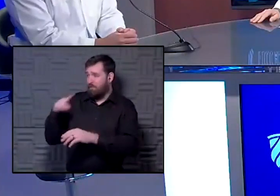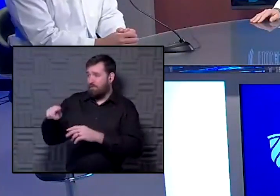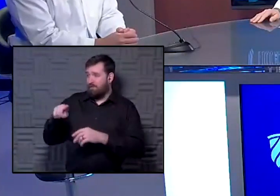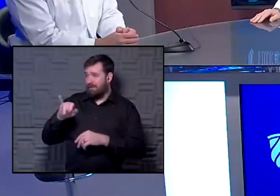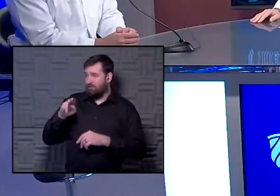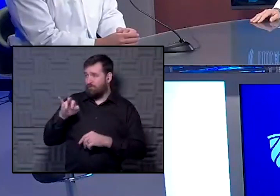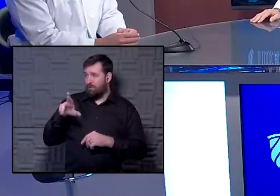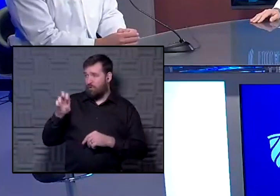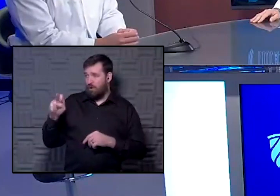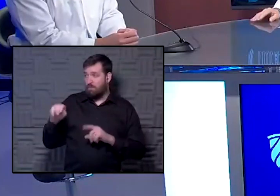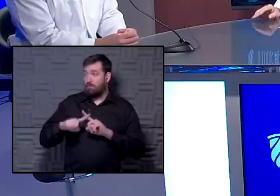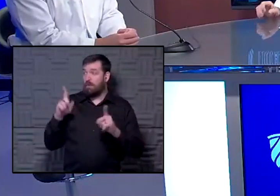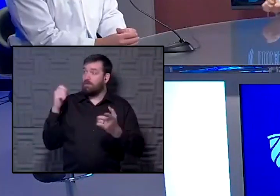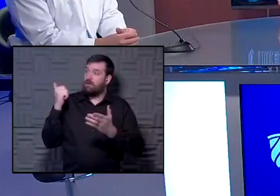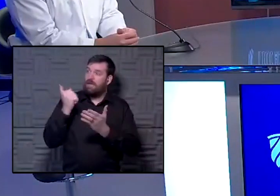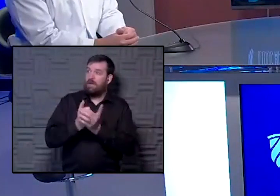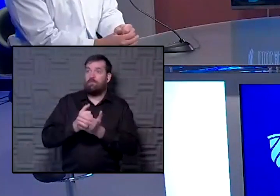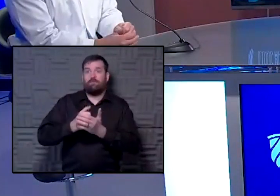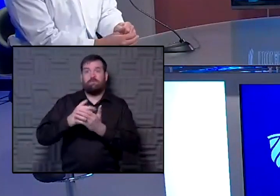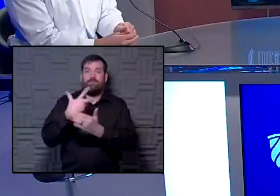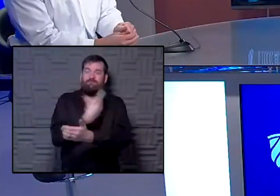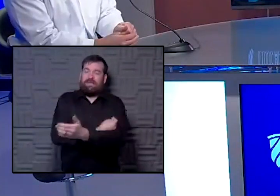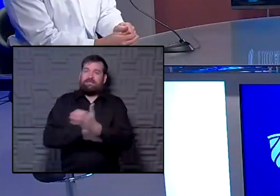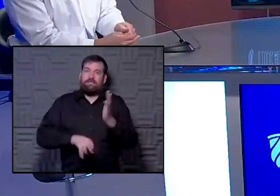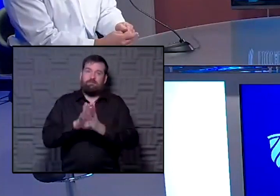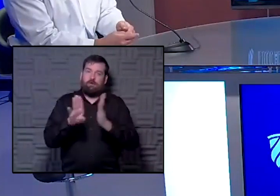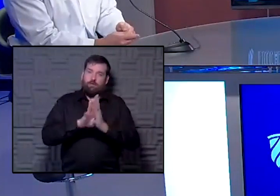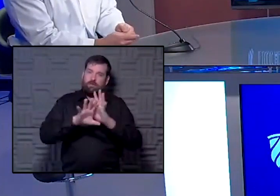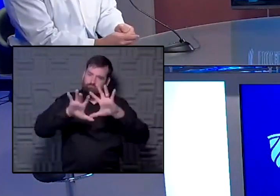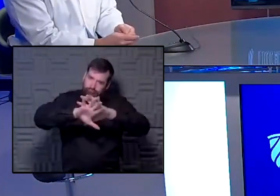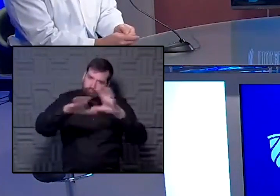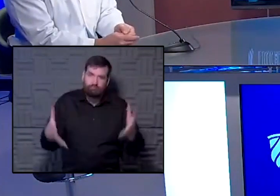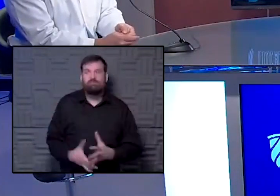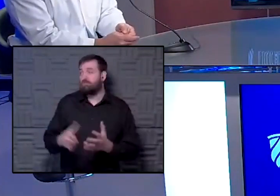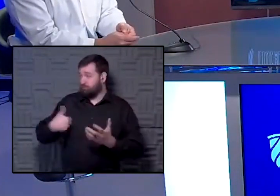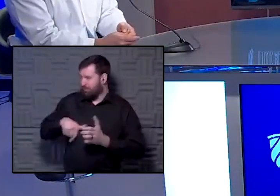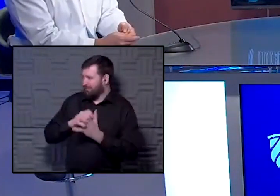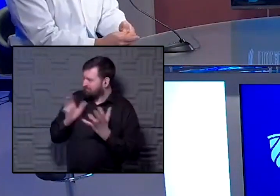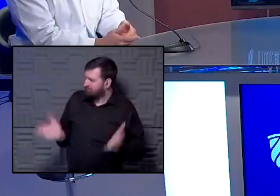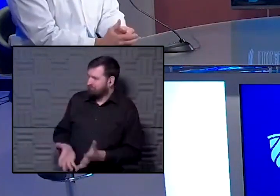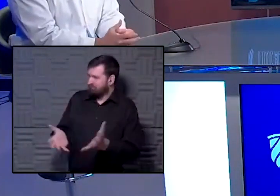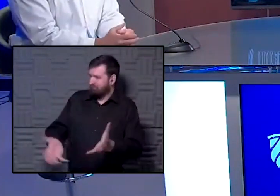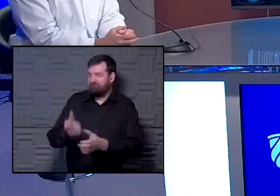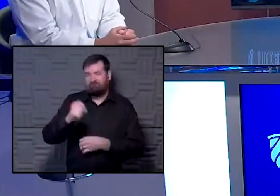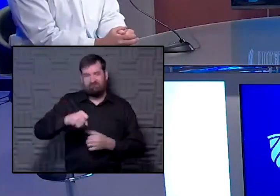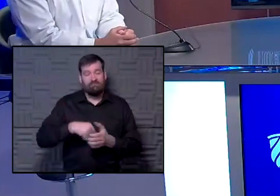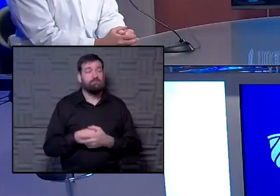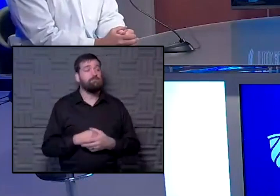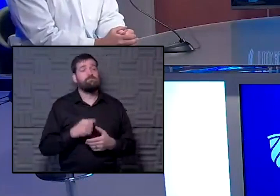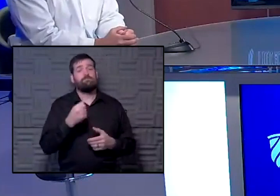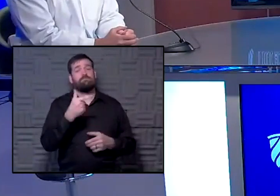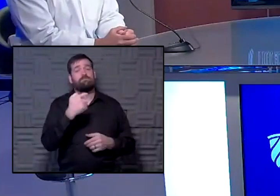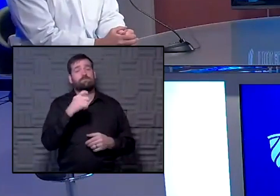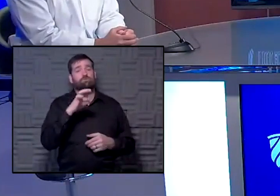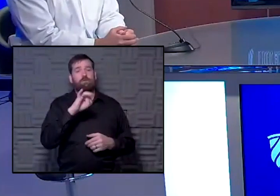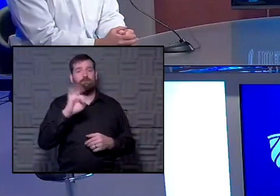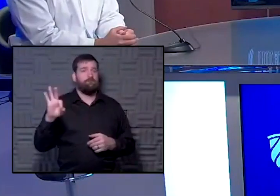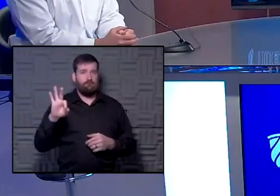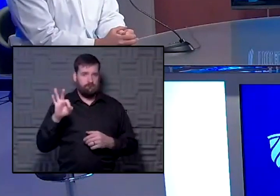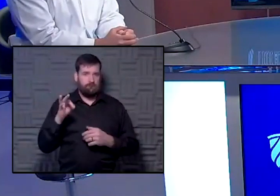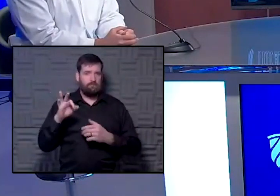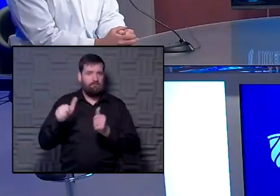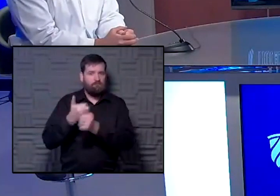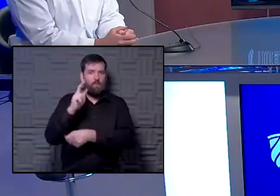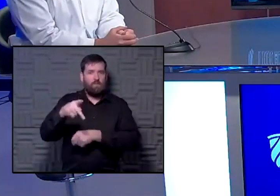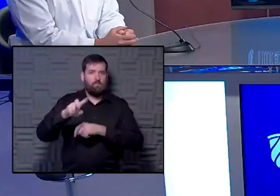can we point out that we've helped lead vaccine development across the world? That's right. We pushed it forward. There you go. And Jeff has a follow-up question to this,